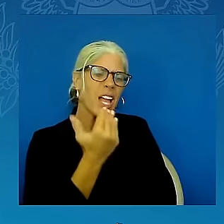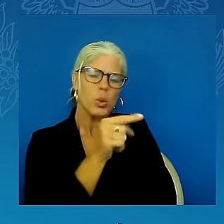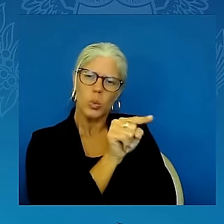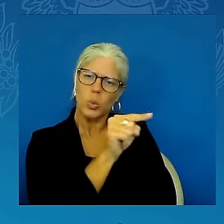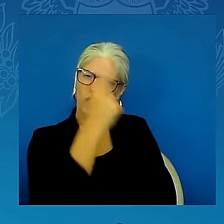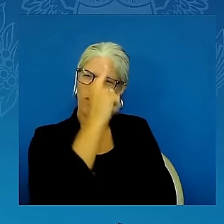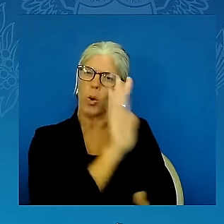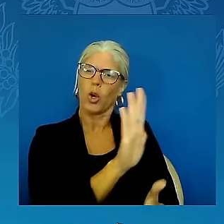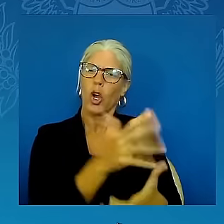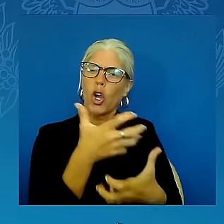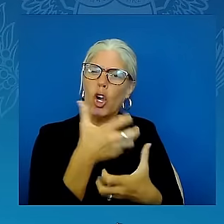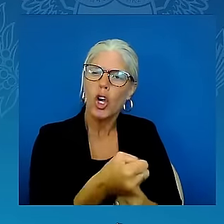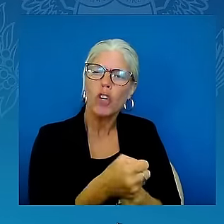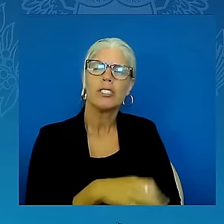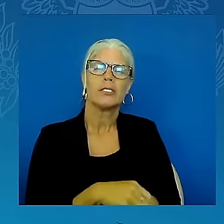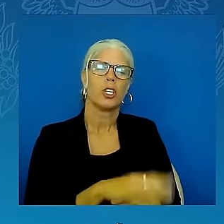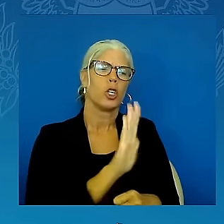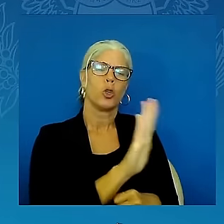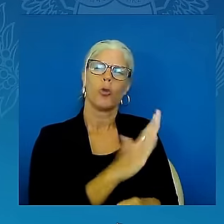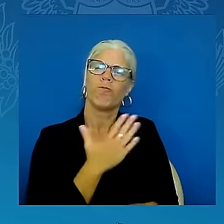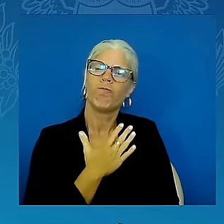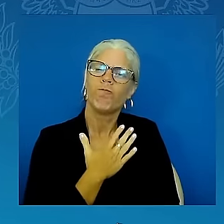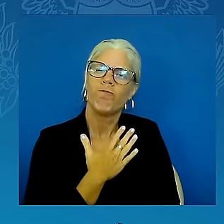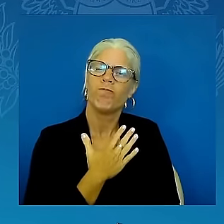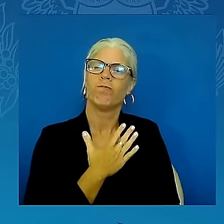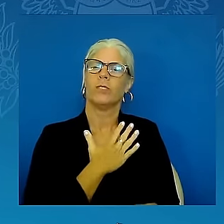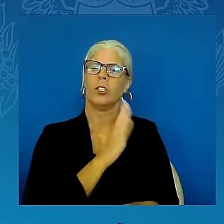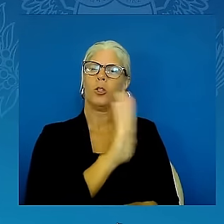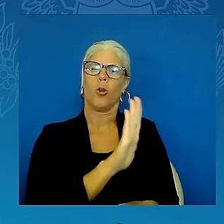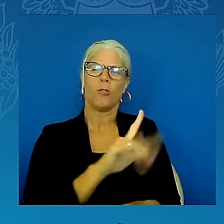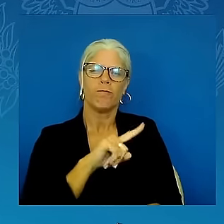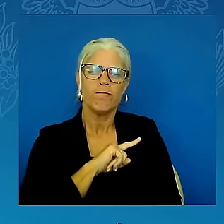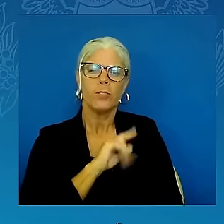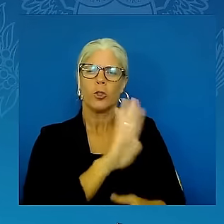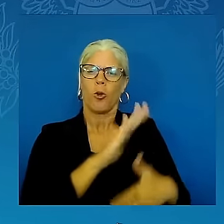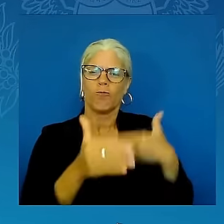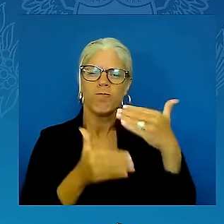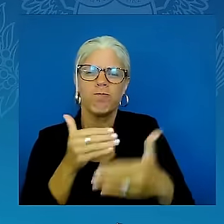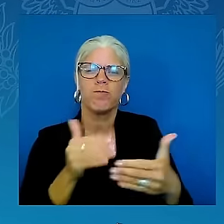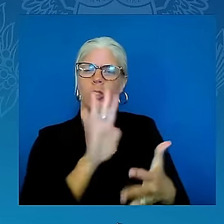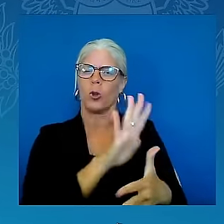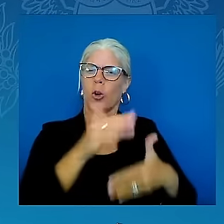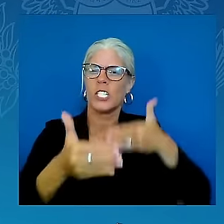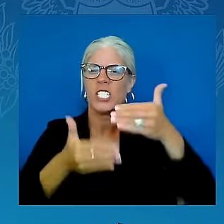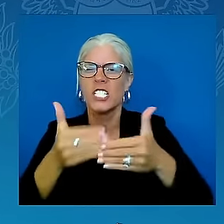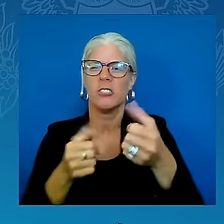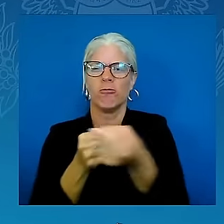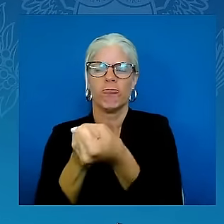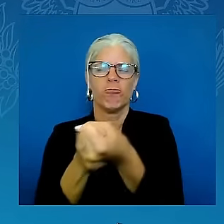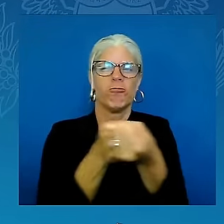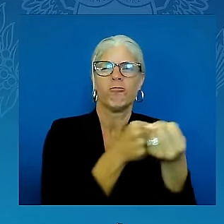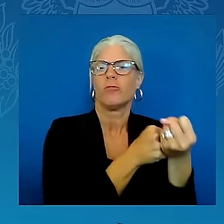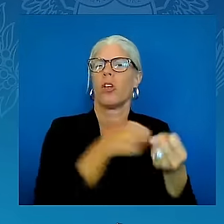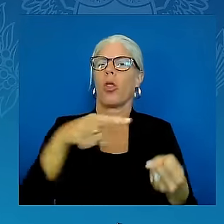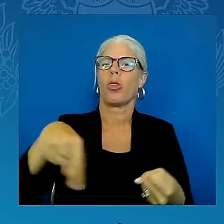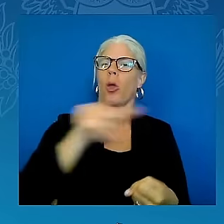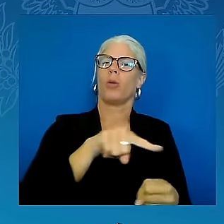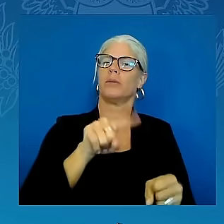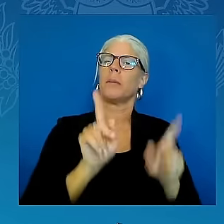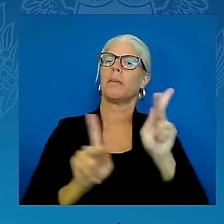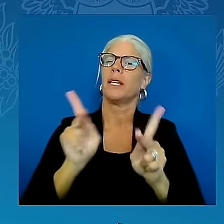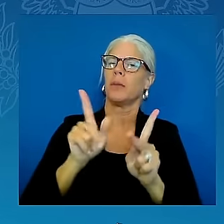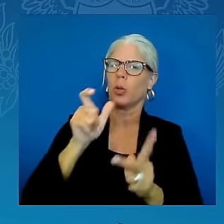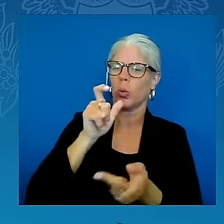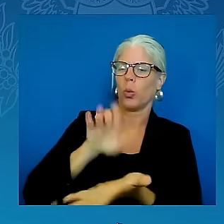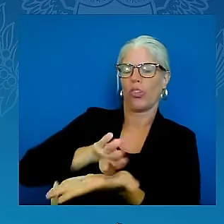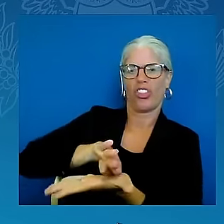behind, and her unwavering belief in the power that we each have to change our country